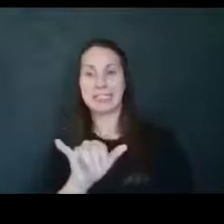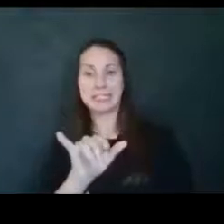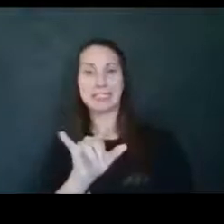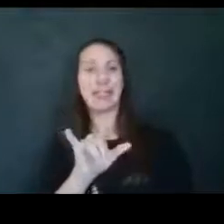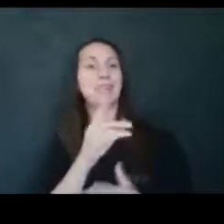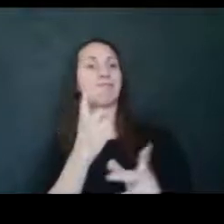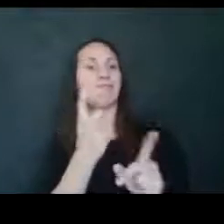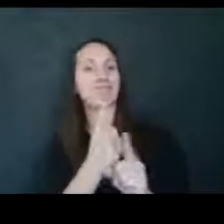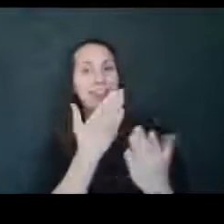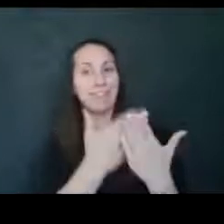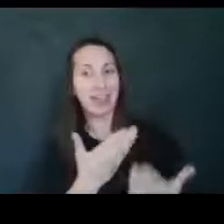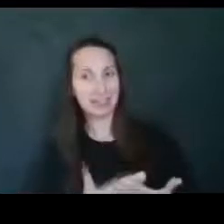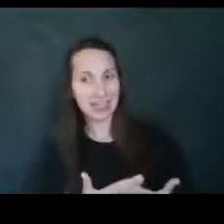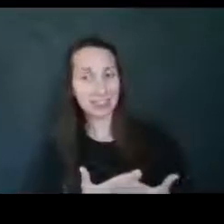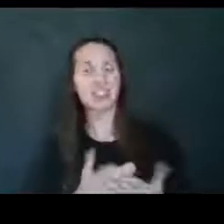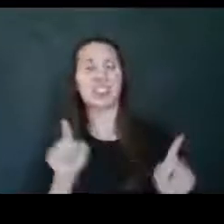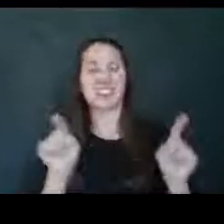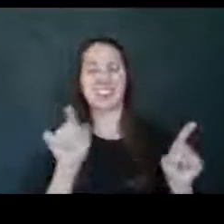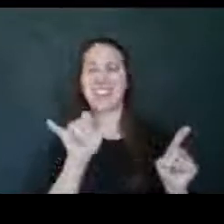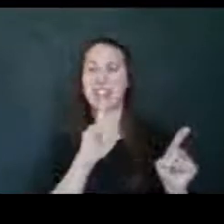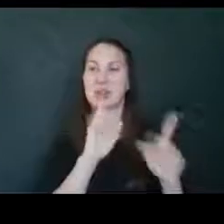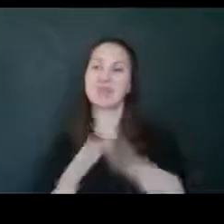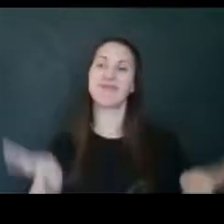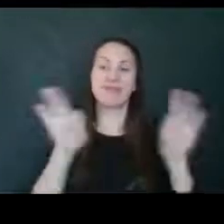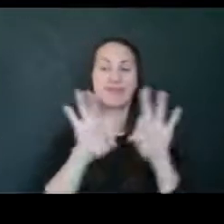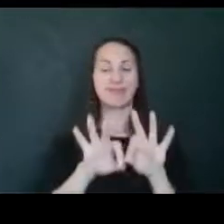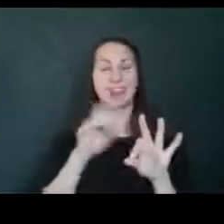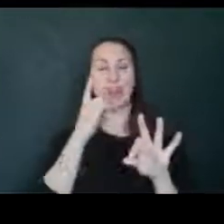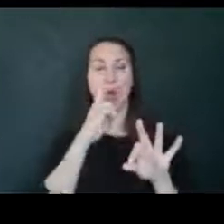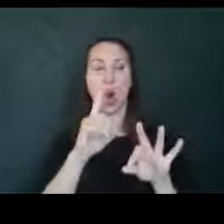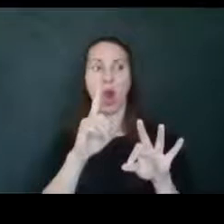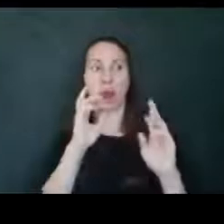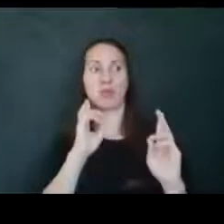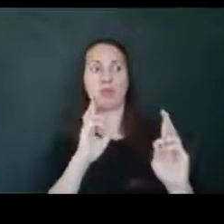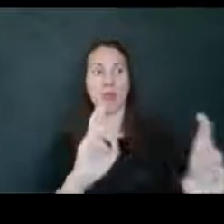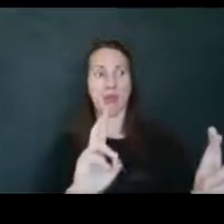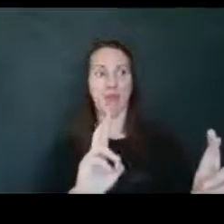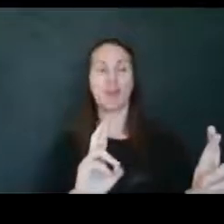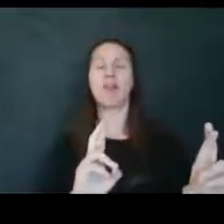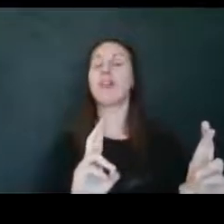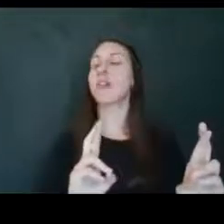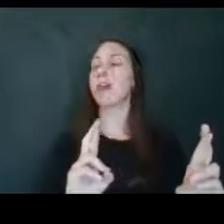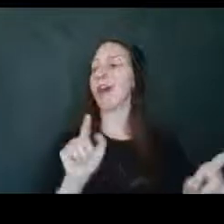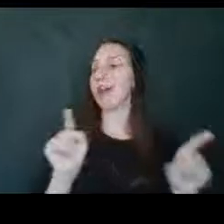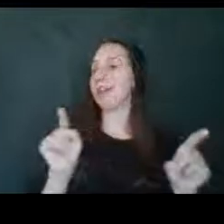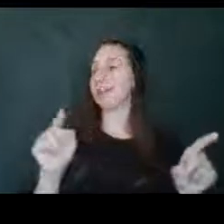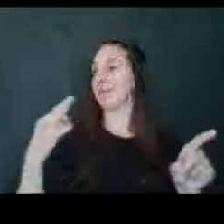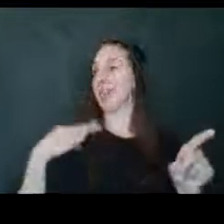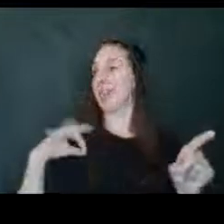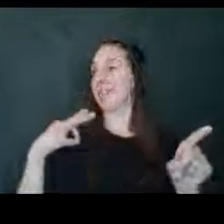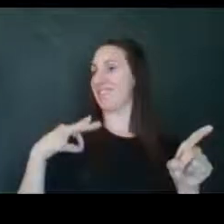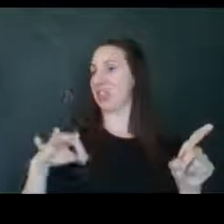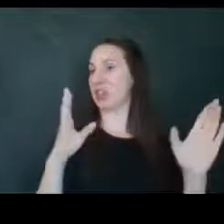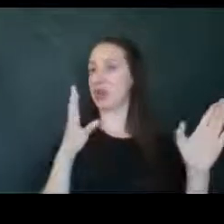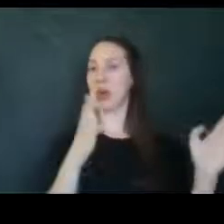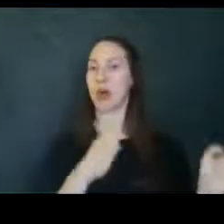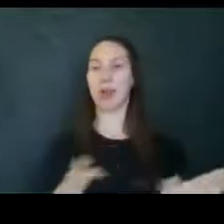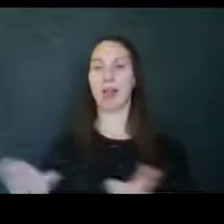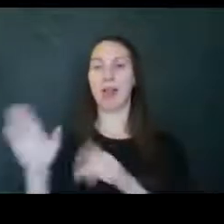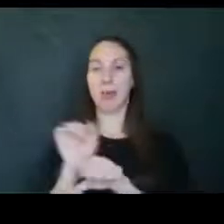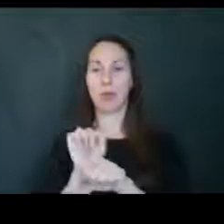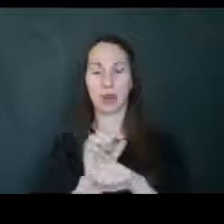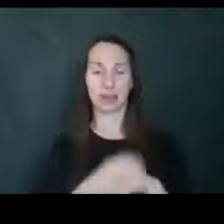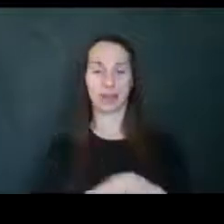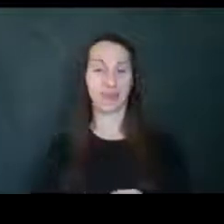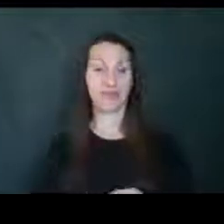their respective positions in a most respectful and mutually beneficial manner. Now, in our 7th